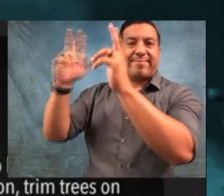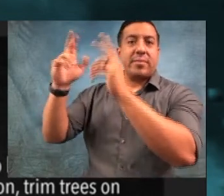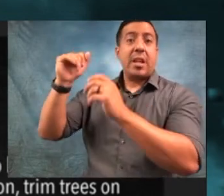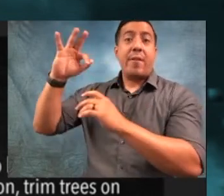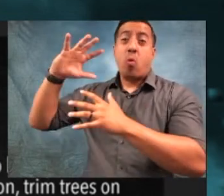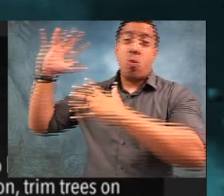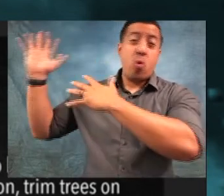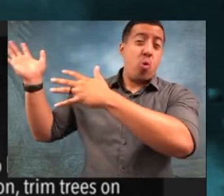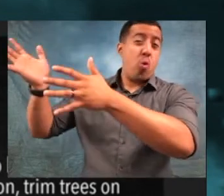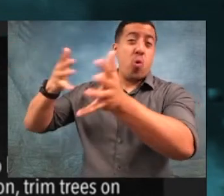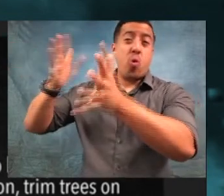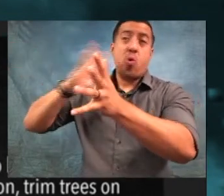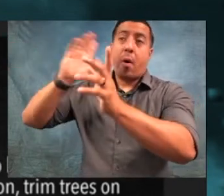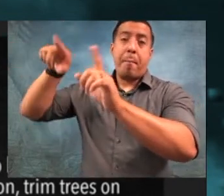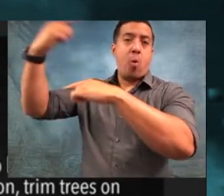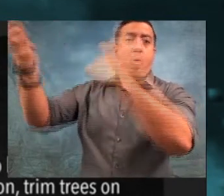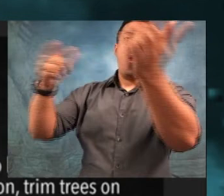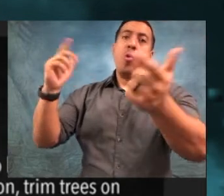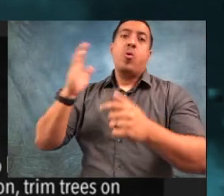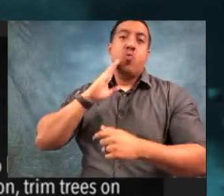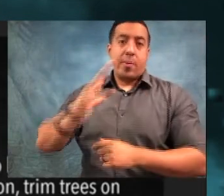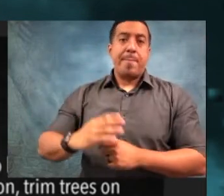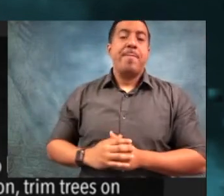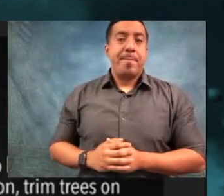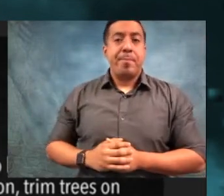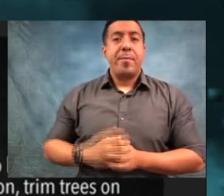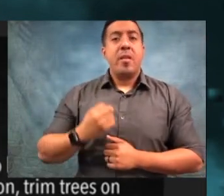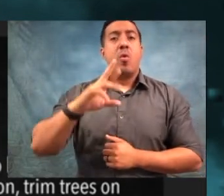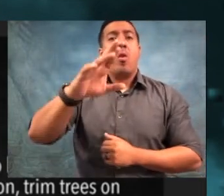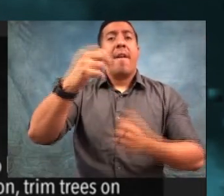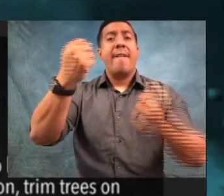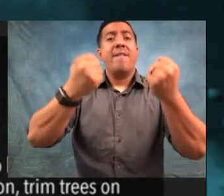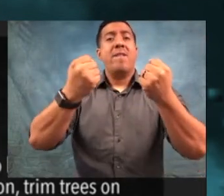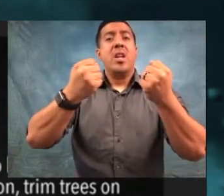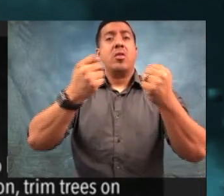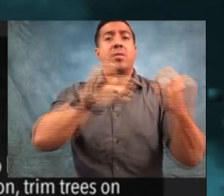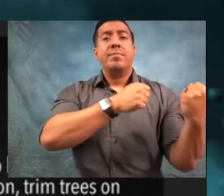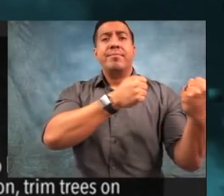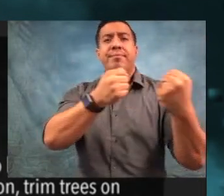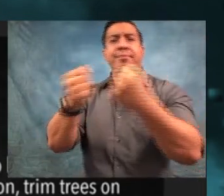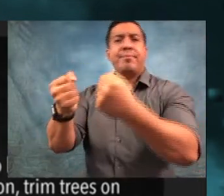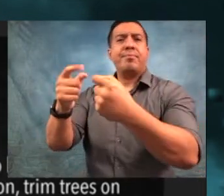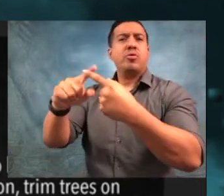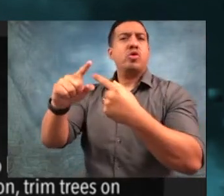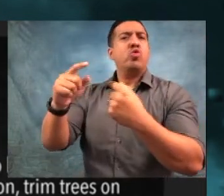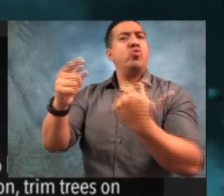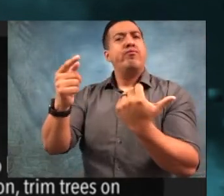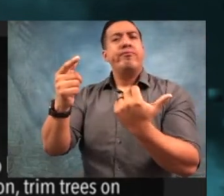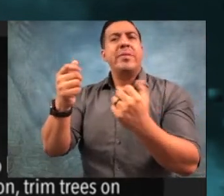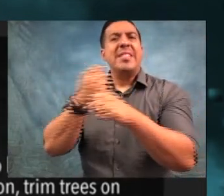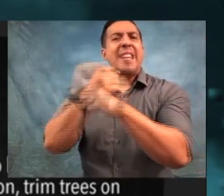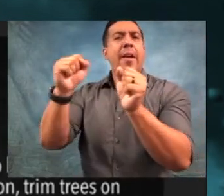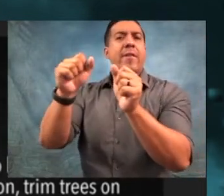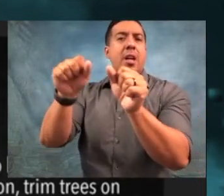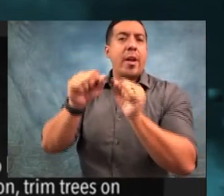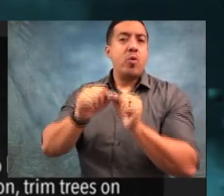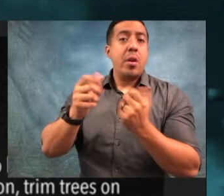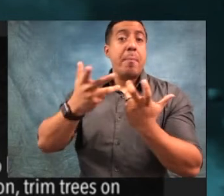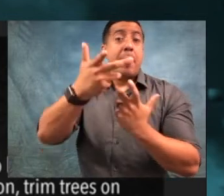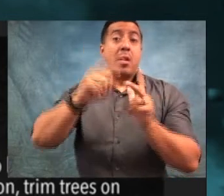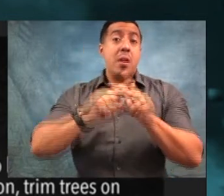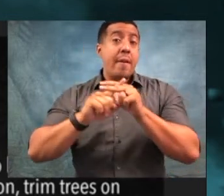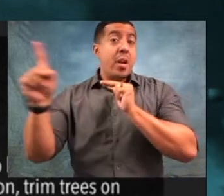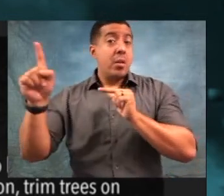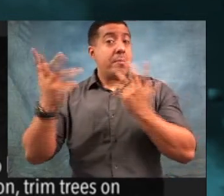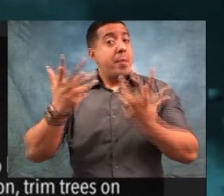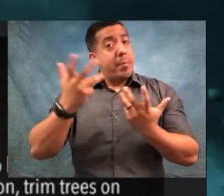do catch those high winds in the storm. Move your vehicle ahead to a safe location. Perhaps you're taking